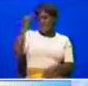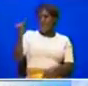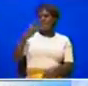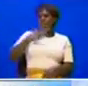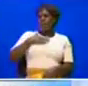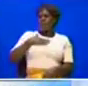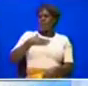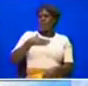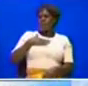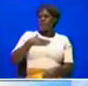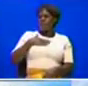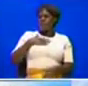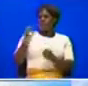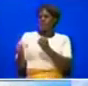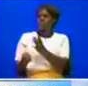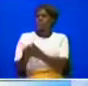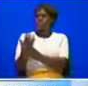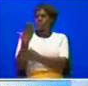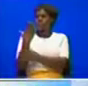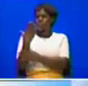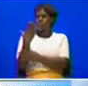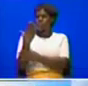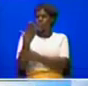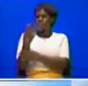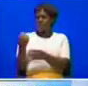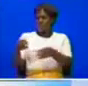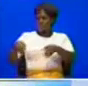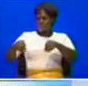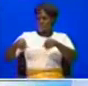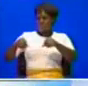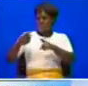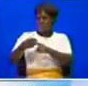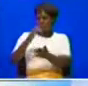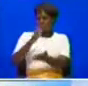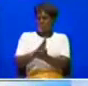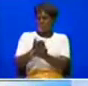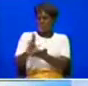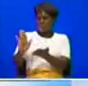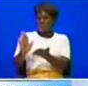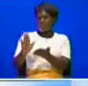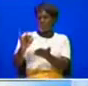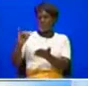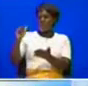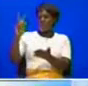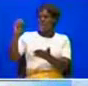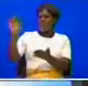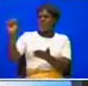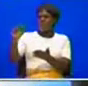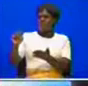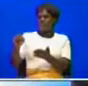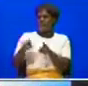it's all about production of flour from cassava, yams, and